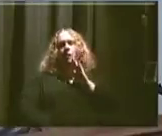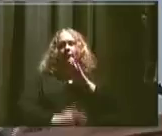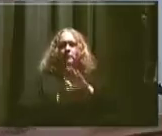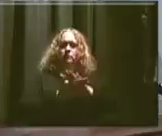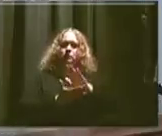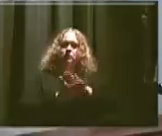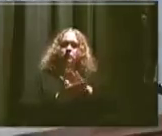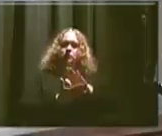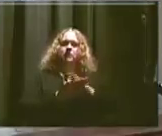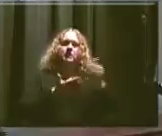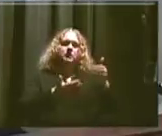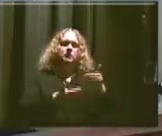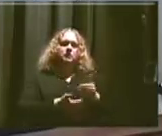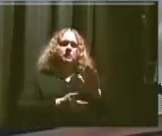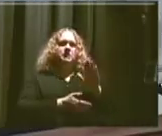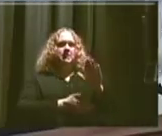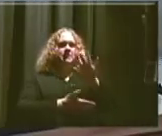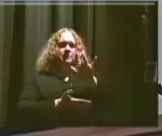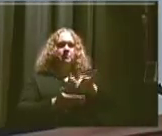student.